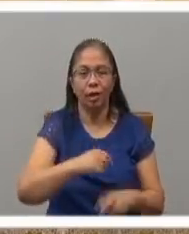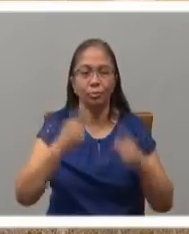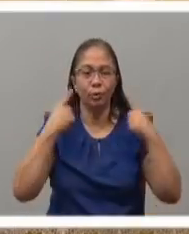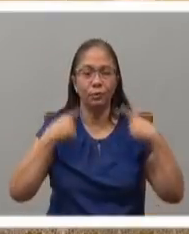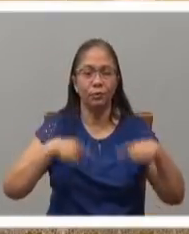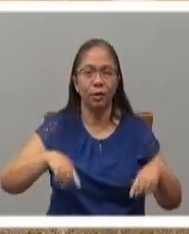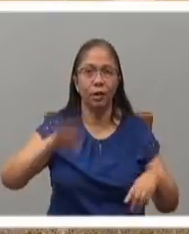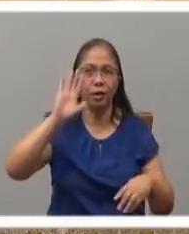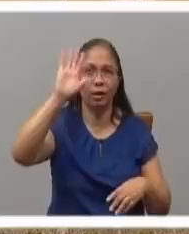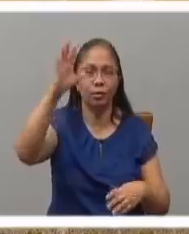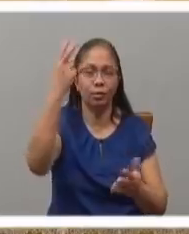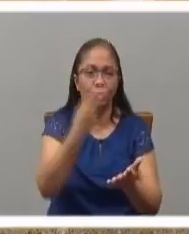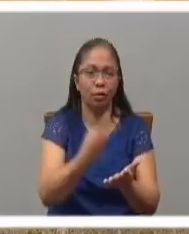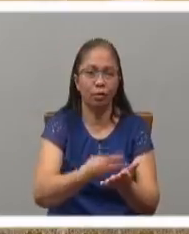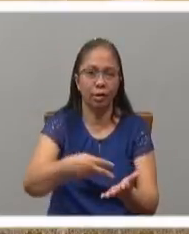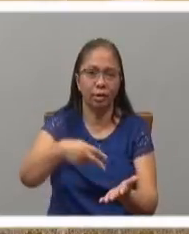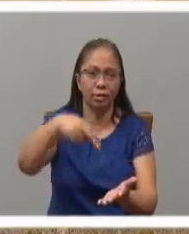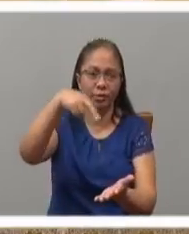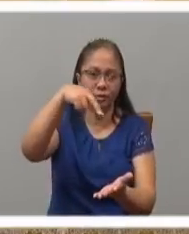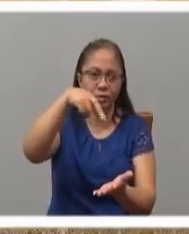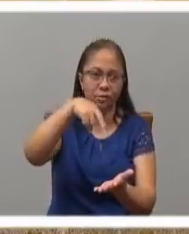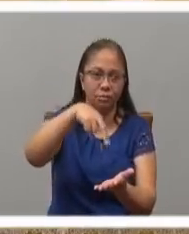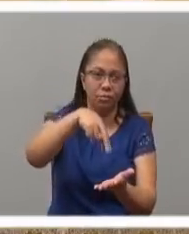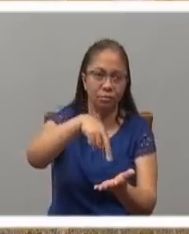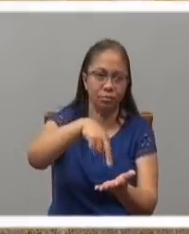Lord, and profess your